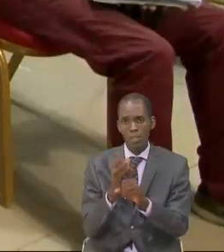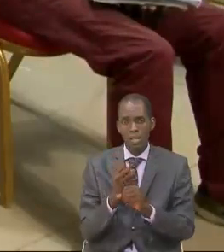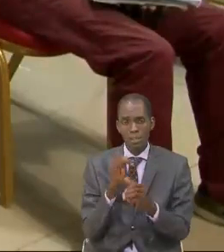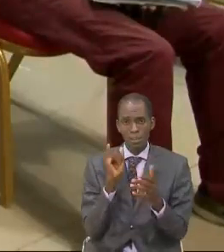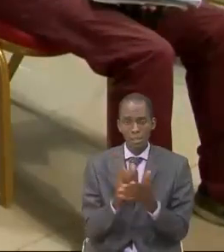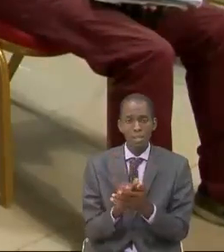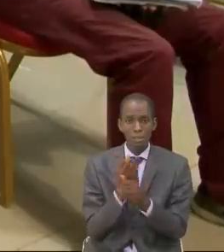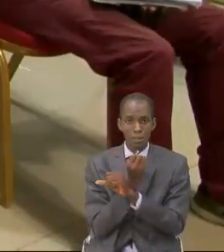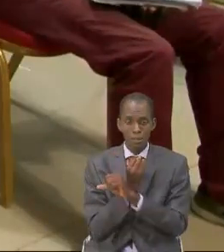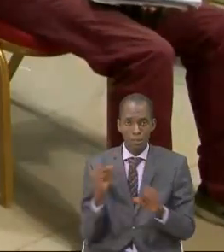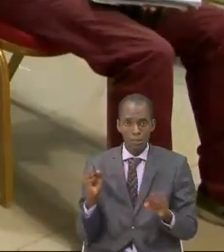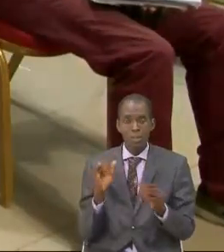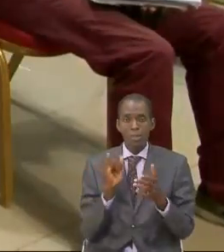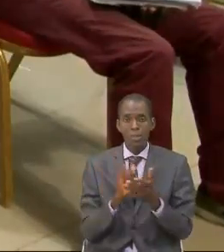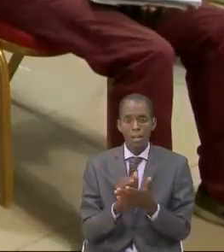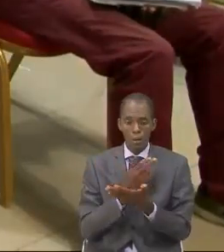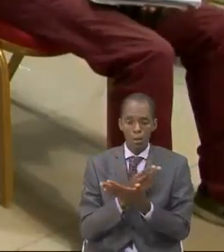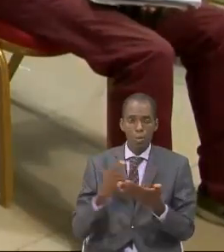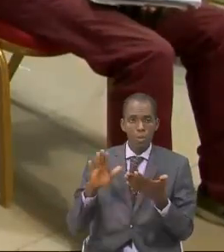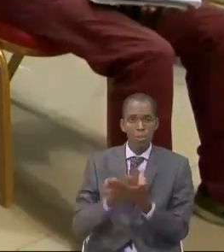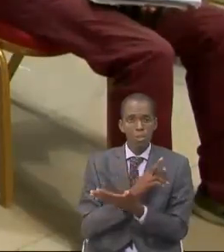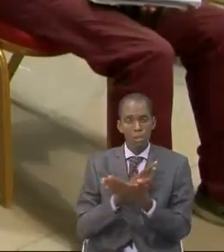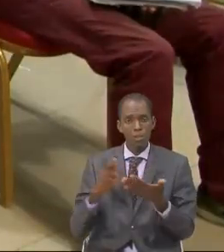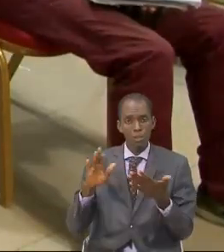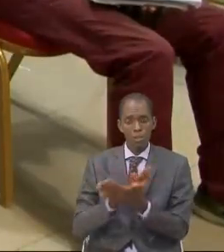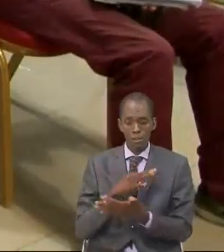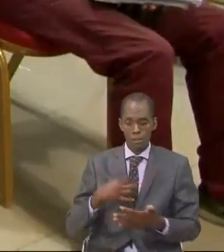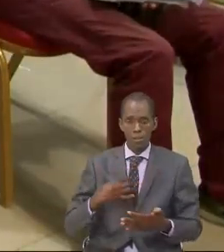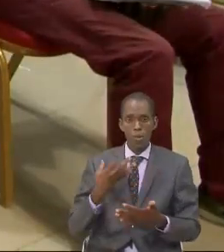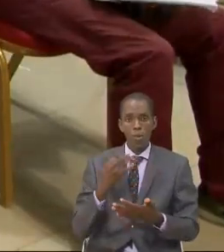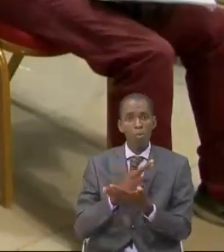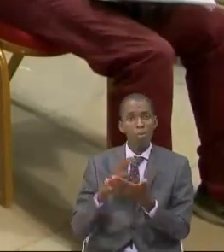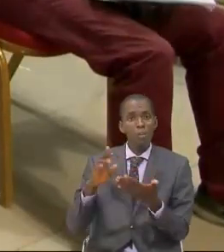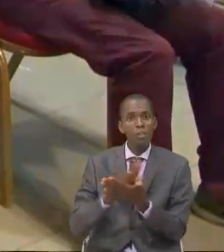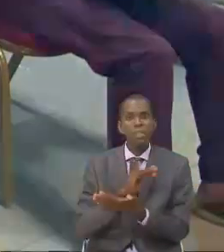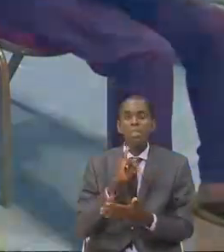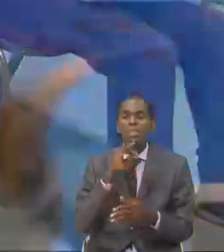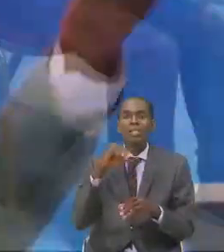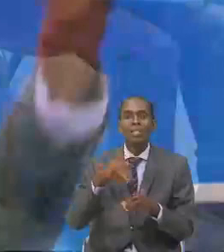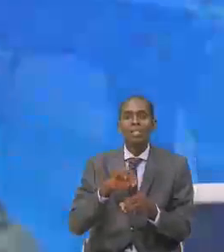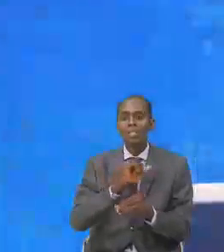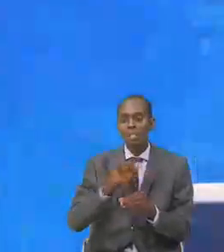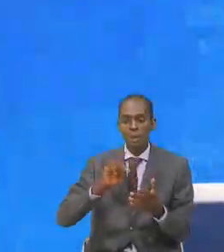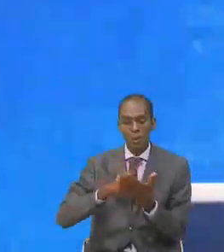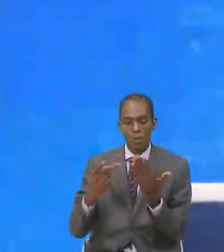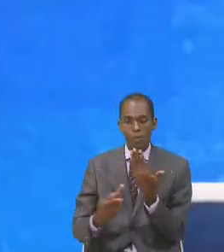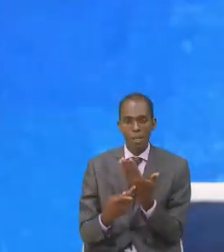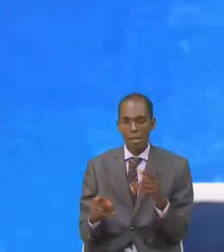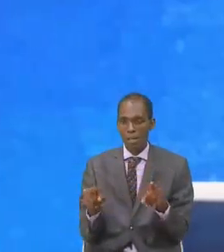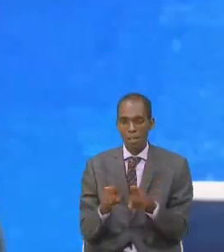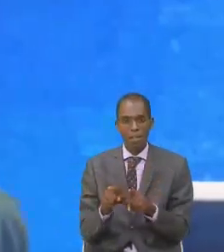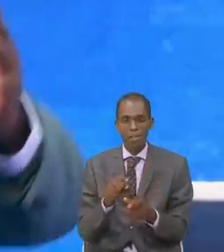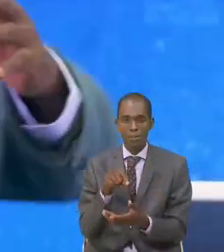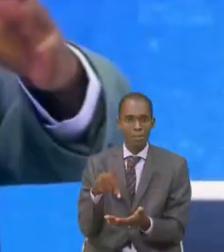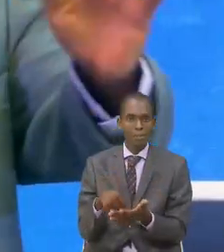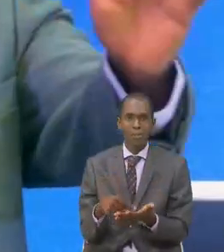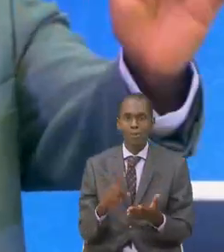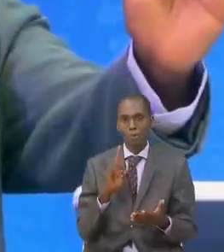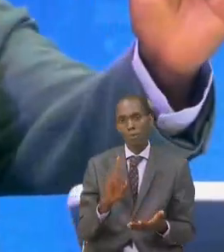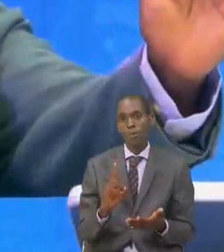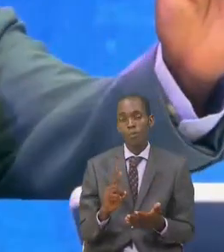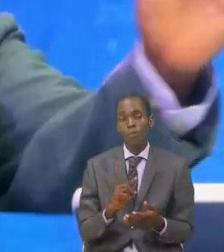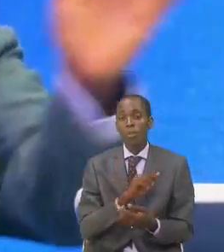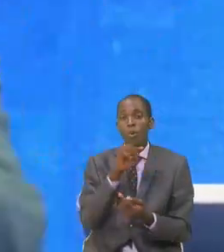ready place you can get that salvation and that holiness, righteousness, garment of righteousness, is